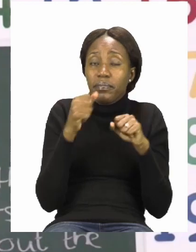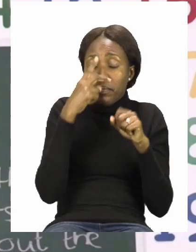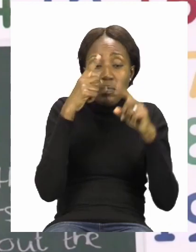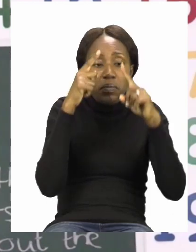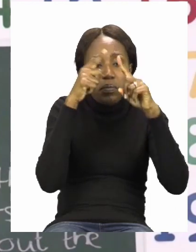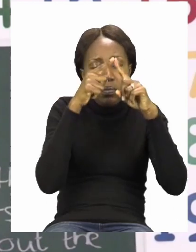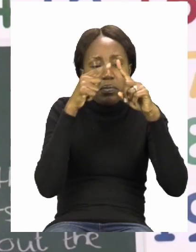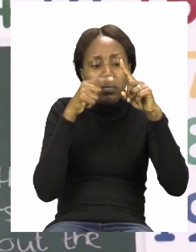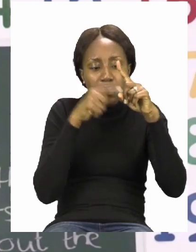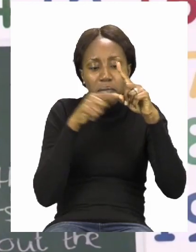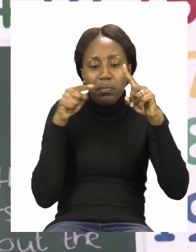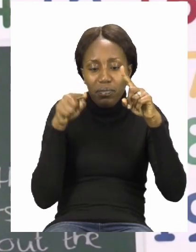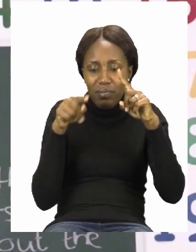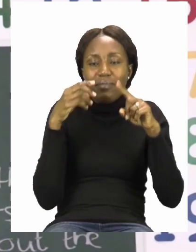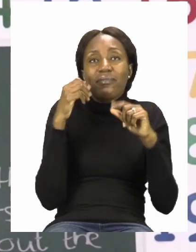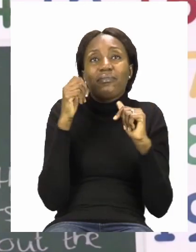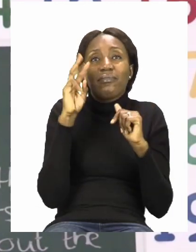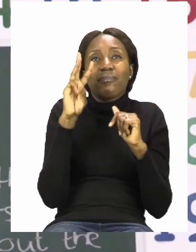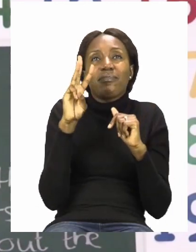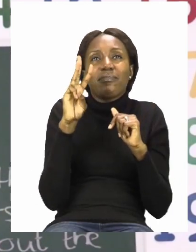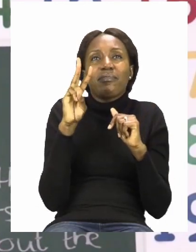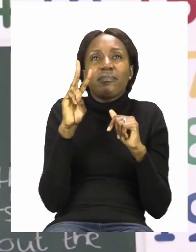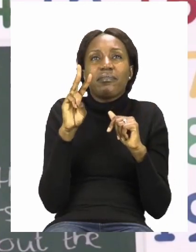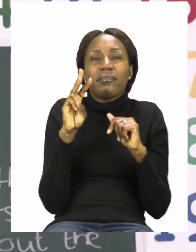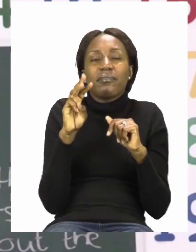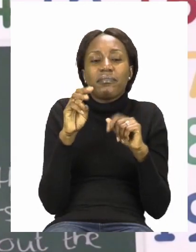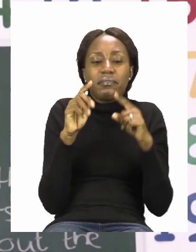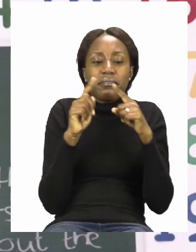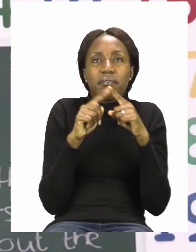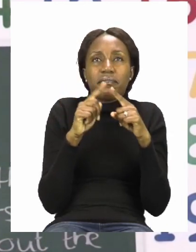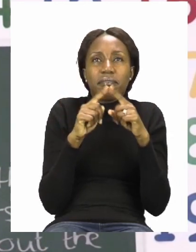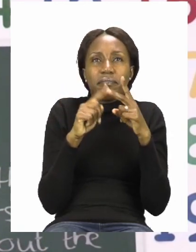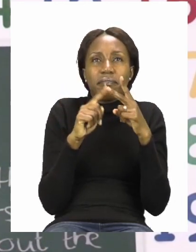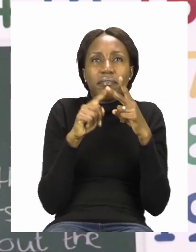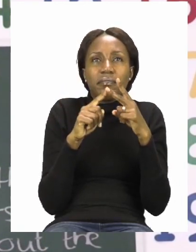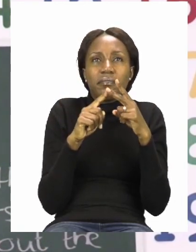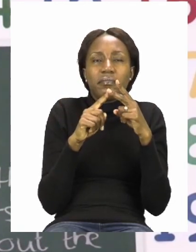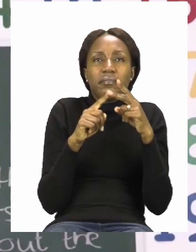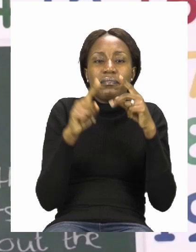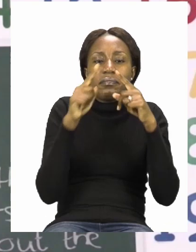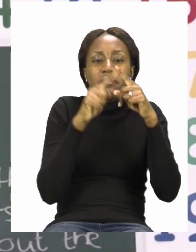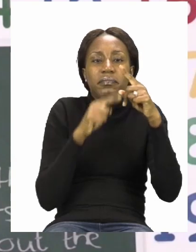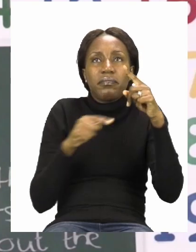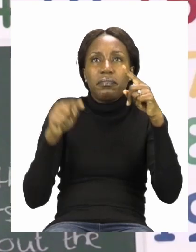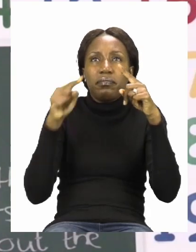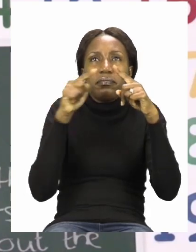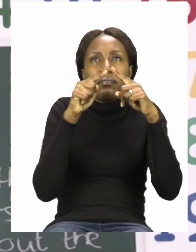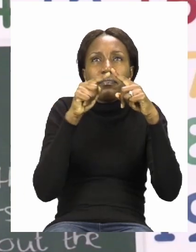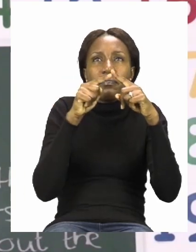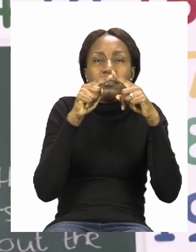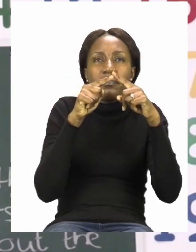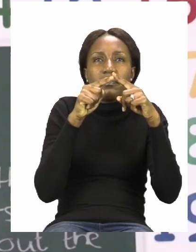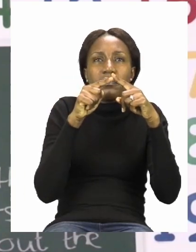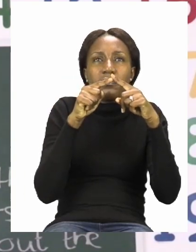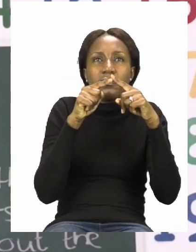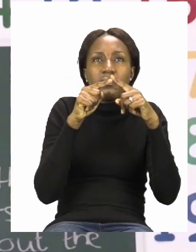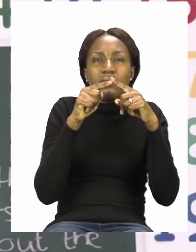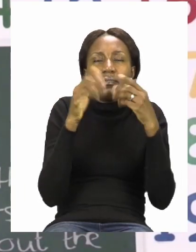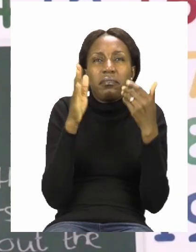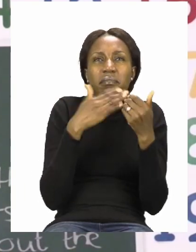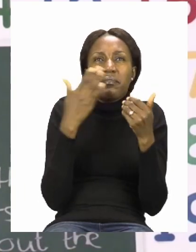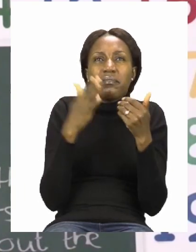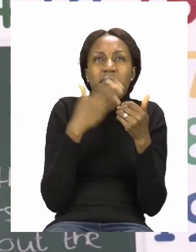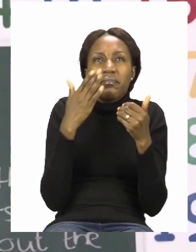3 corners. The next one that I have in my hand is a circle. Now, a circle is very easy, boys and